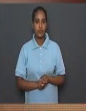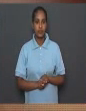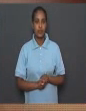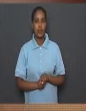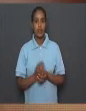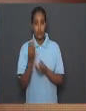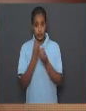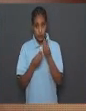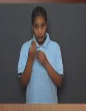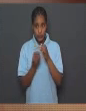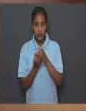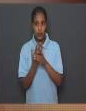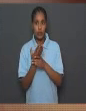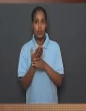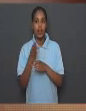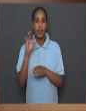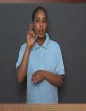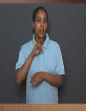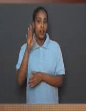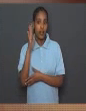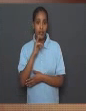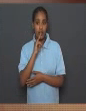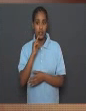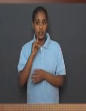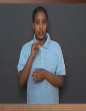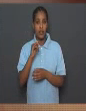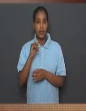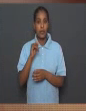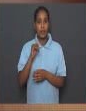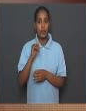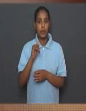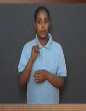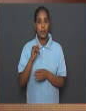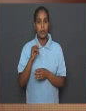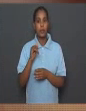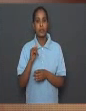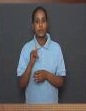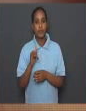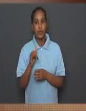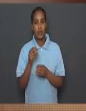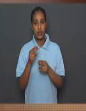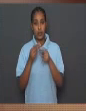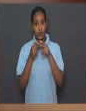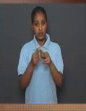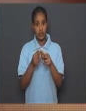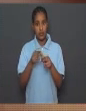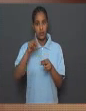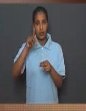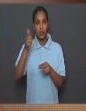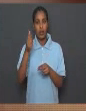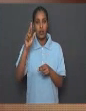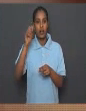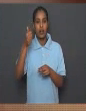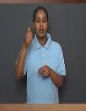The commercial source of latex is the Hevea brasiliensis, commonly known as the